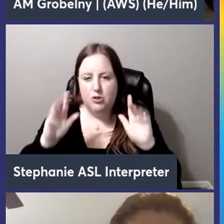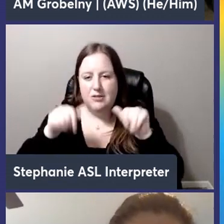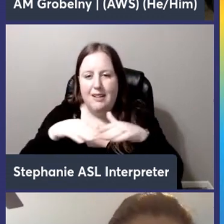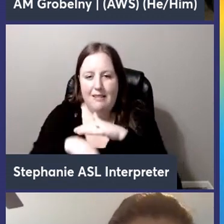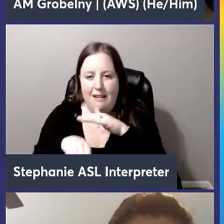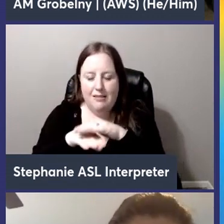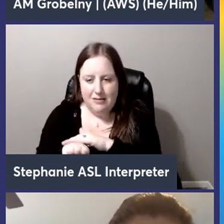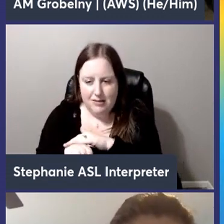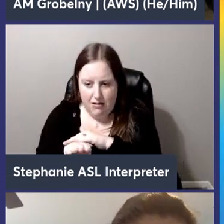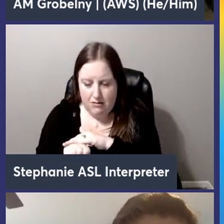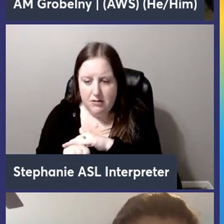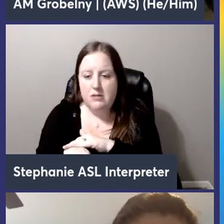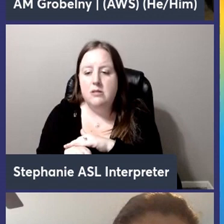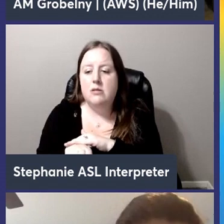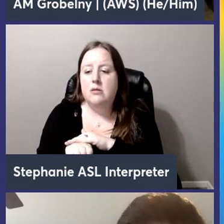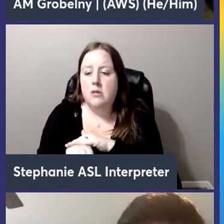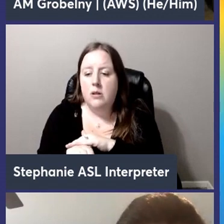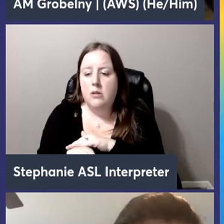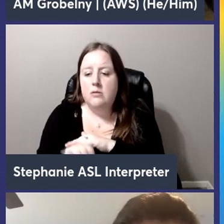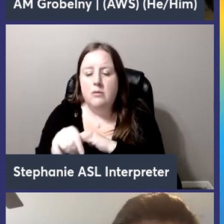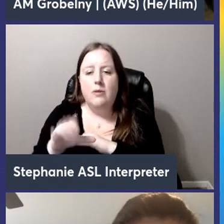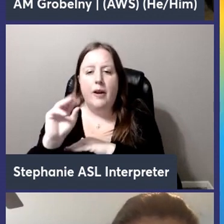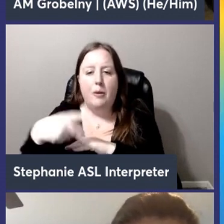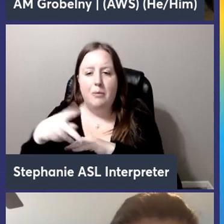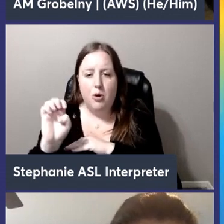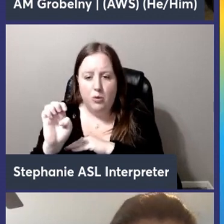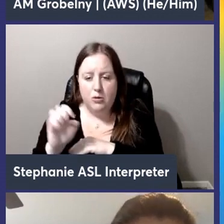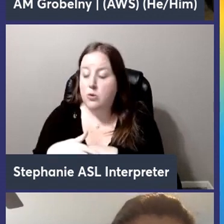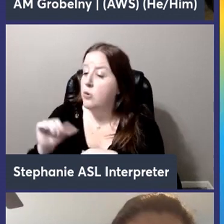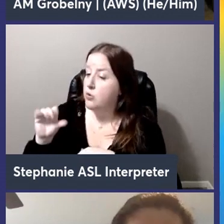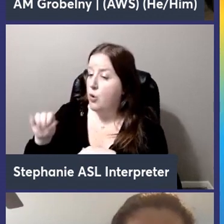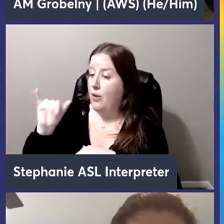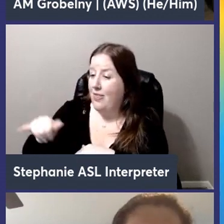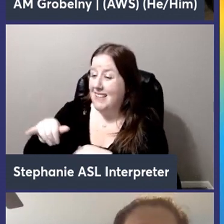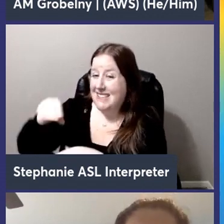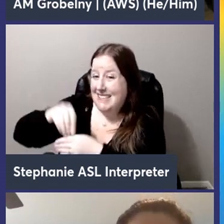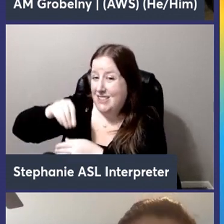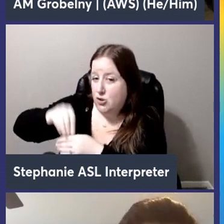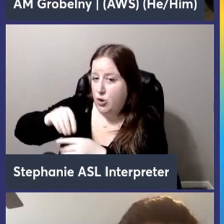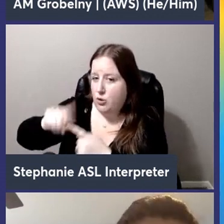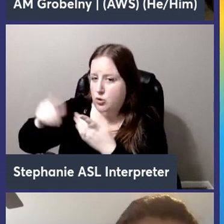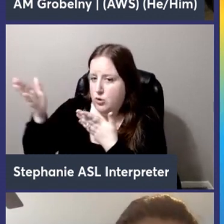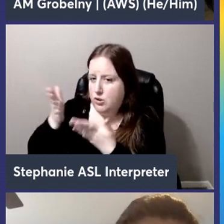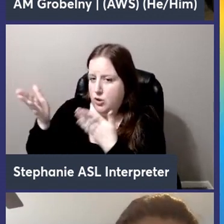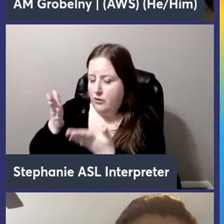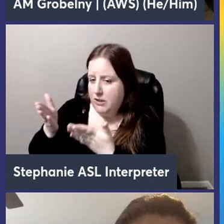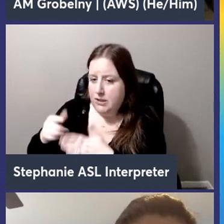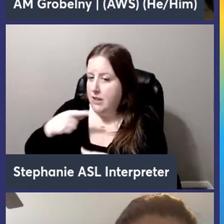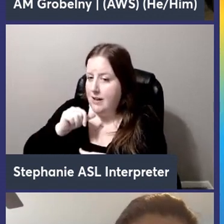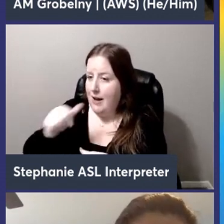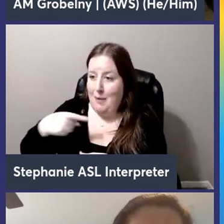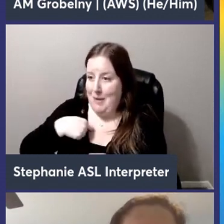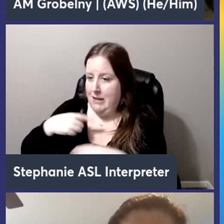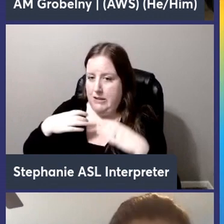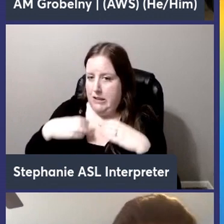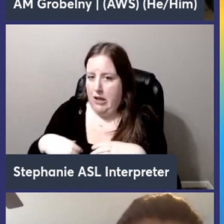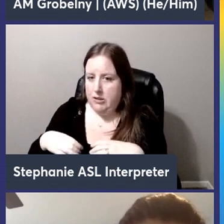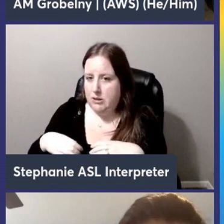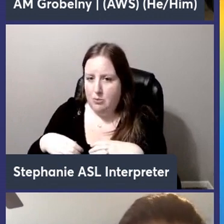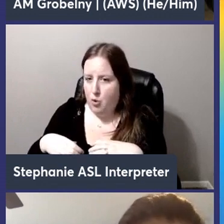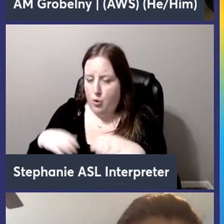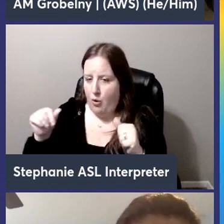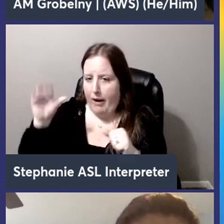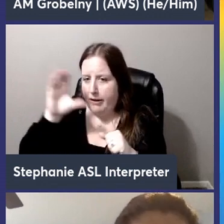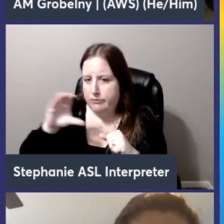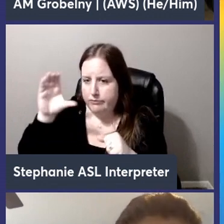access the compute nodes. So this is something that's internal to the service. It's not something I, as a consumer of OpenSearch